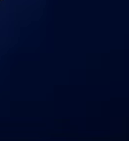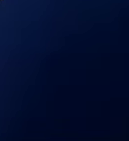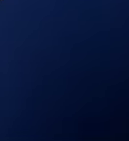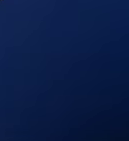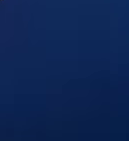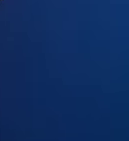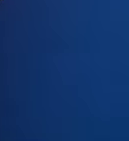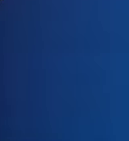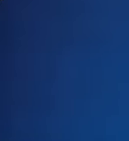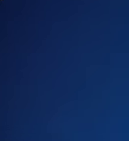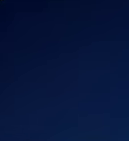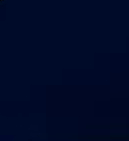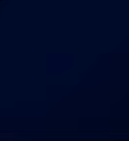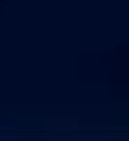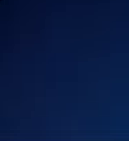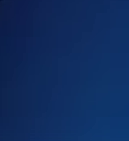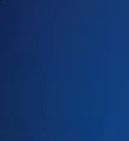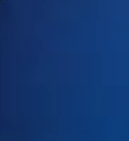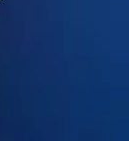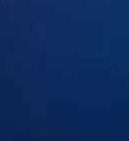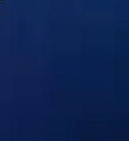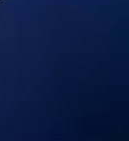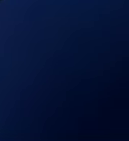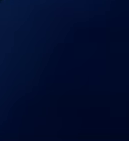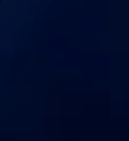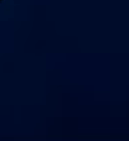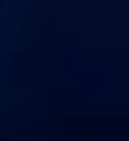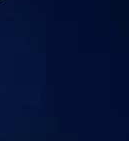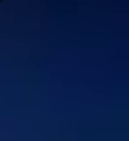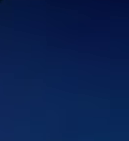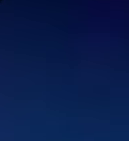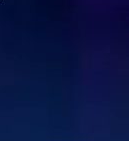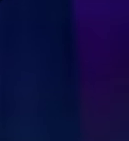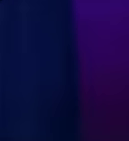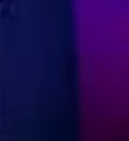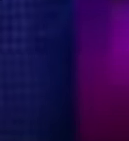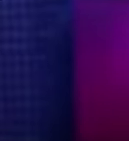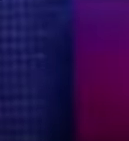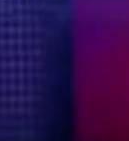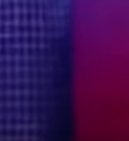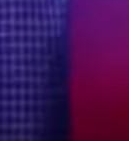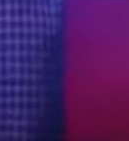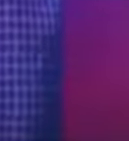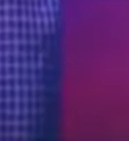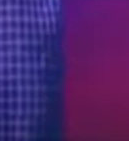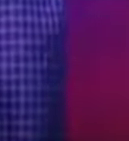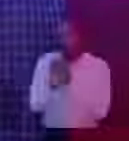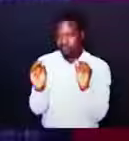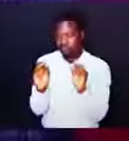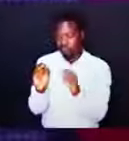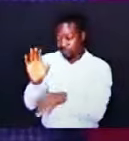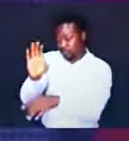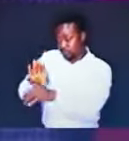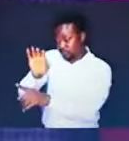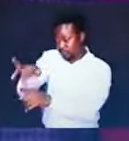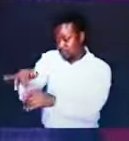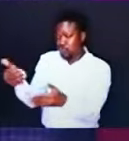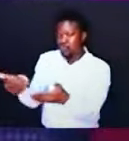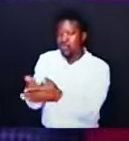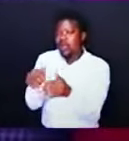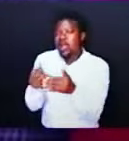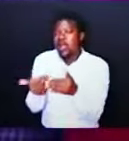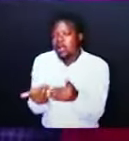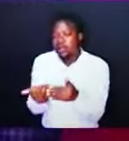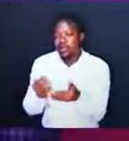is entirely a brand new something. Asori no ana asafo no eye ade a ebi mada. The church is new in the